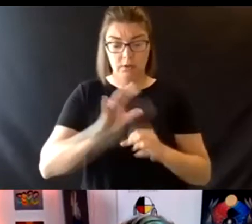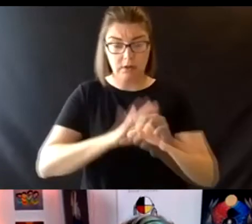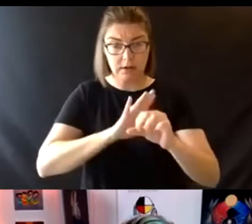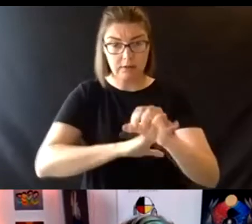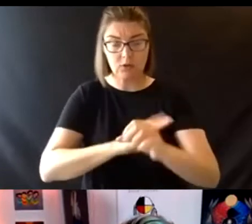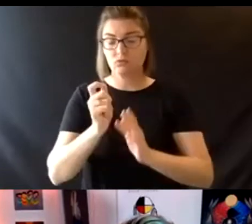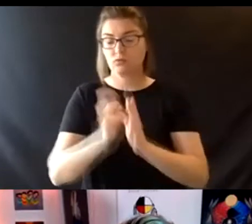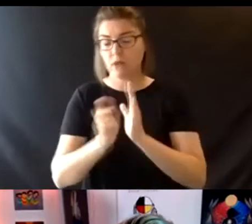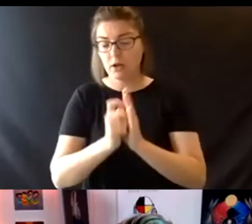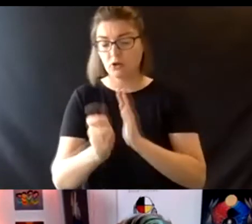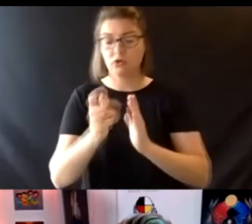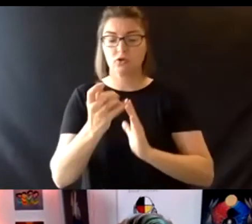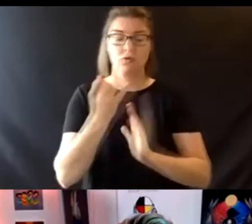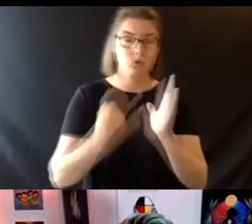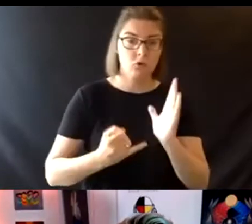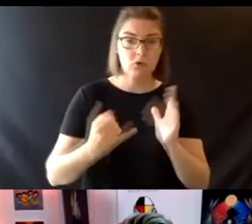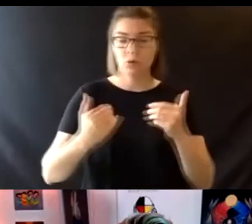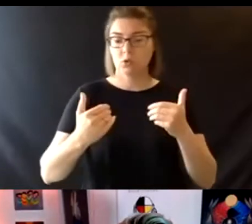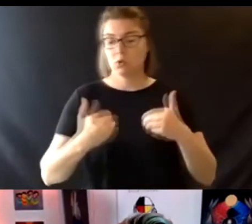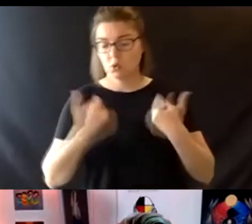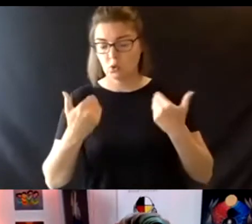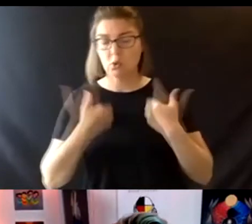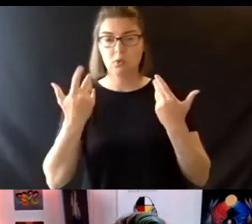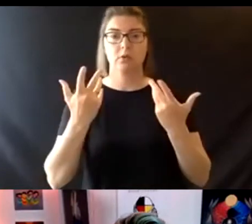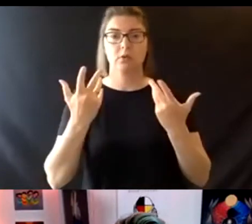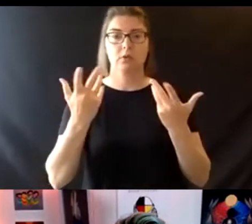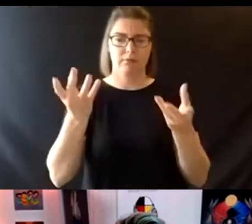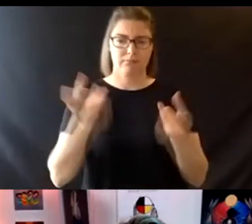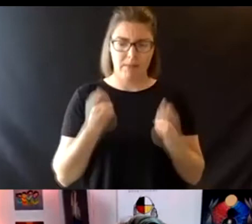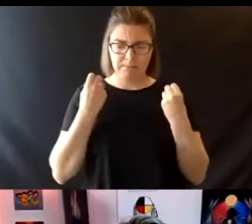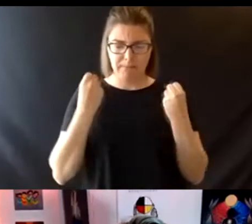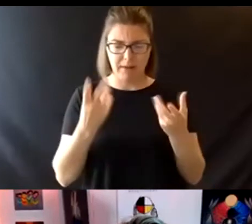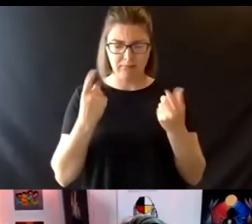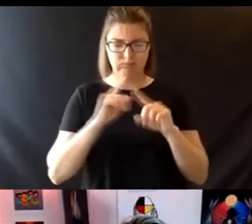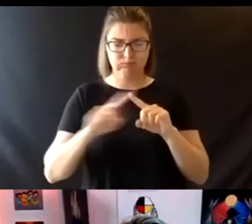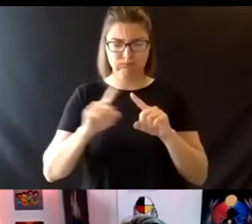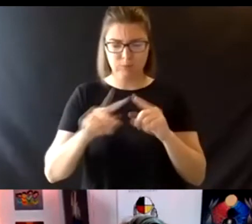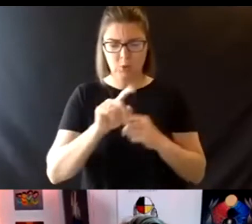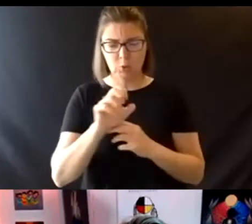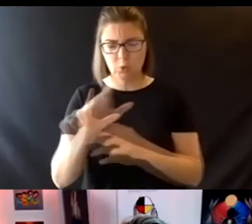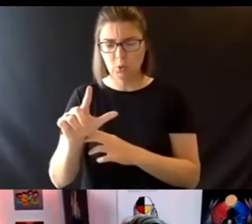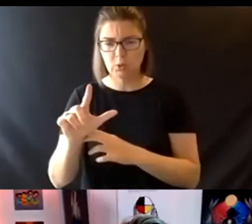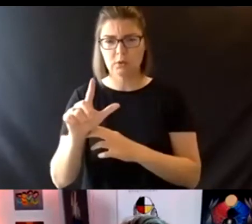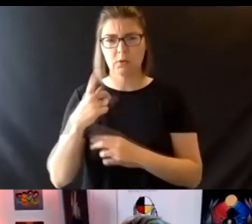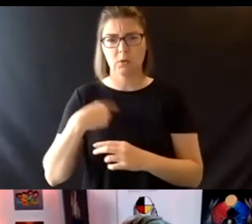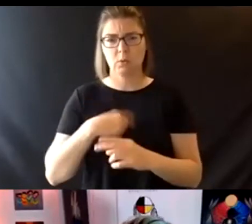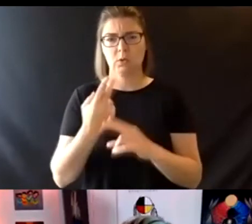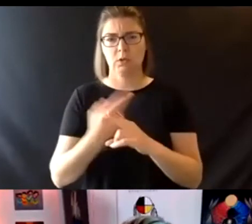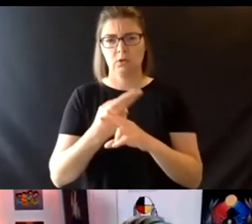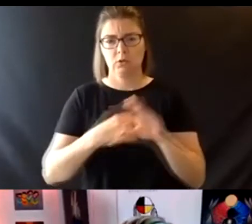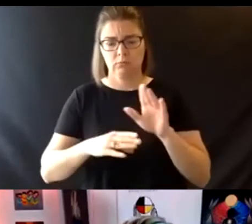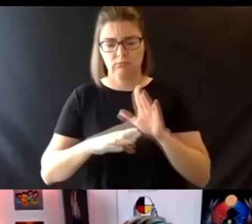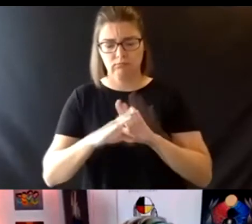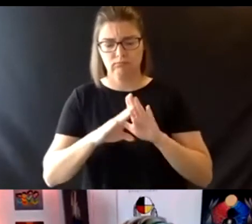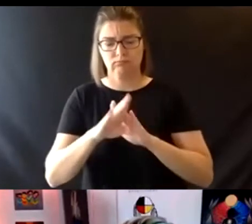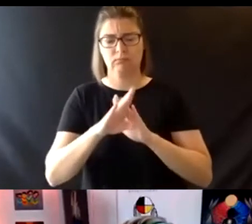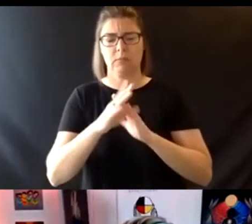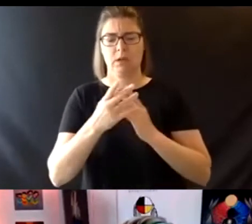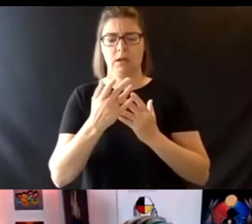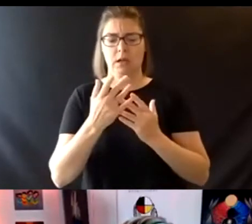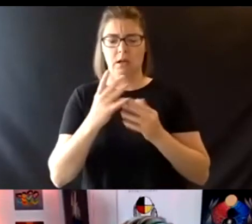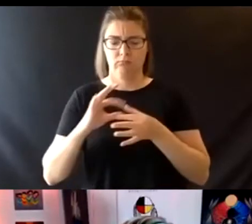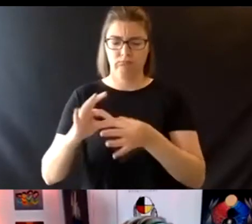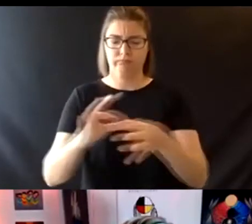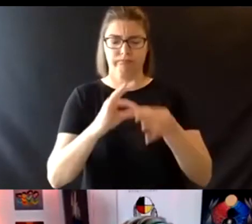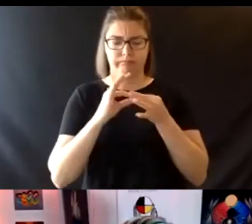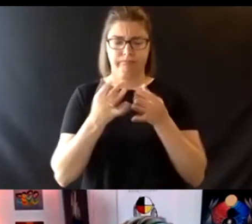youth have gifted us with ample tools to work with as we move towards the collective liberation of gender and sexuality